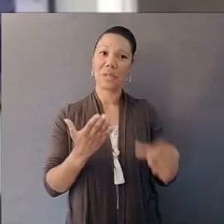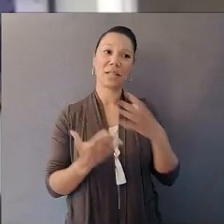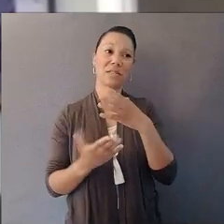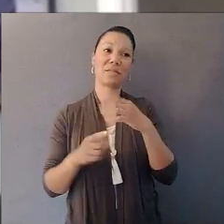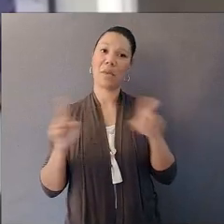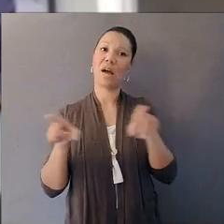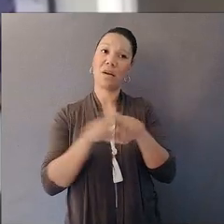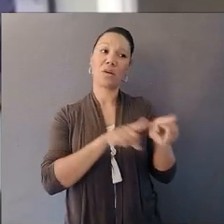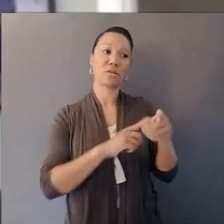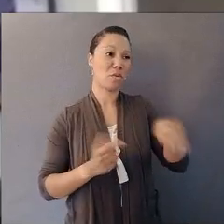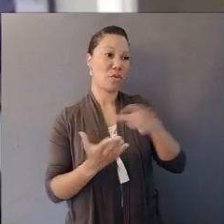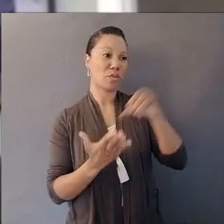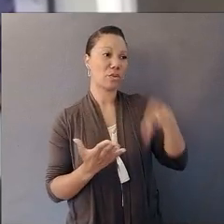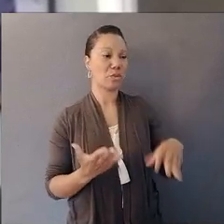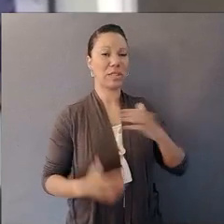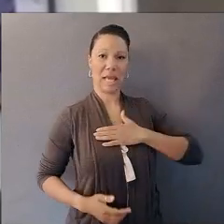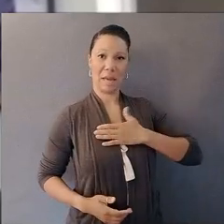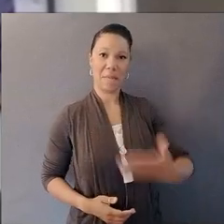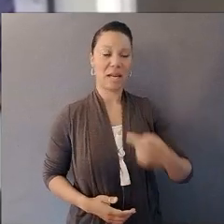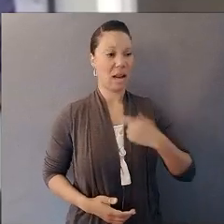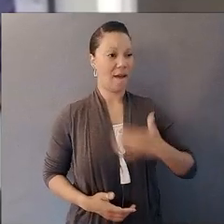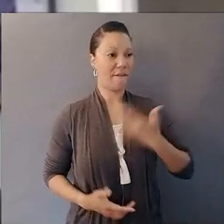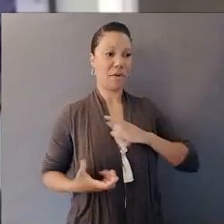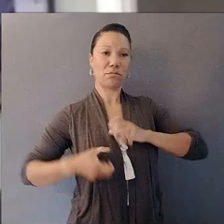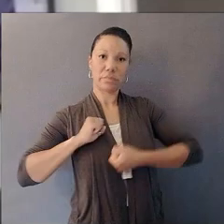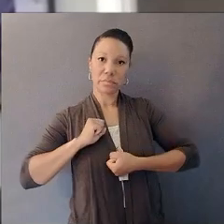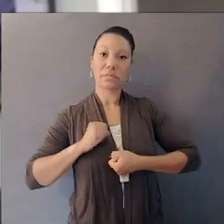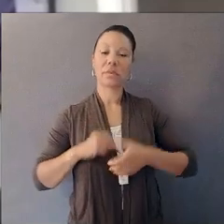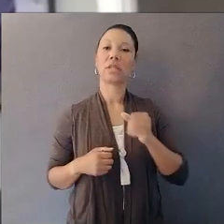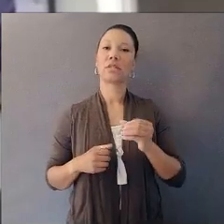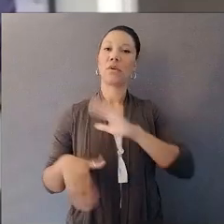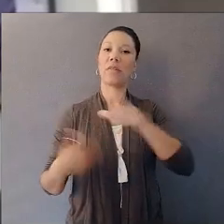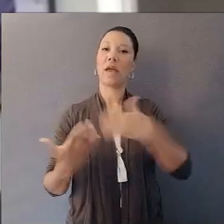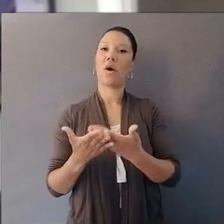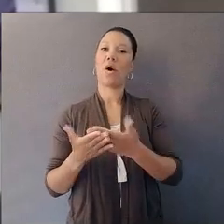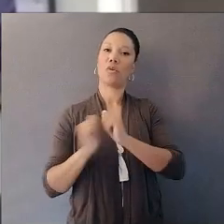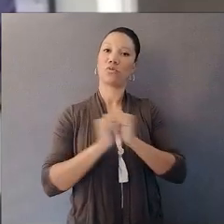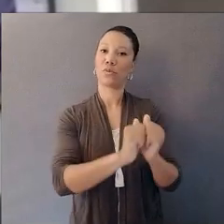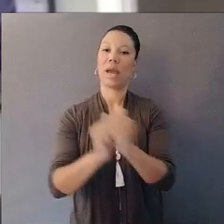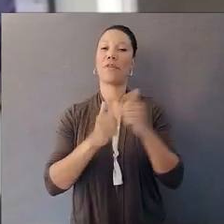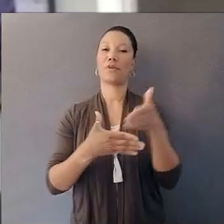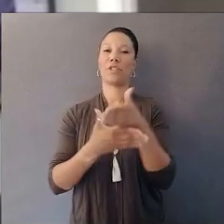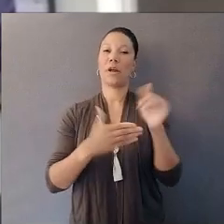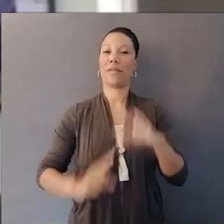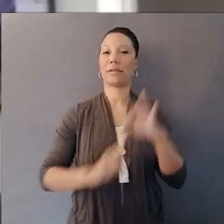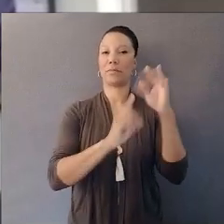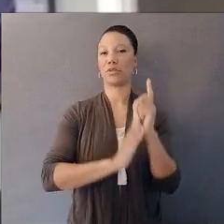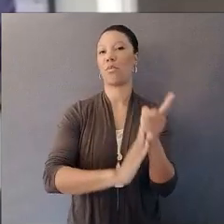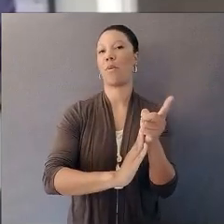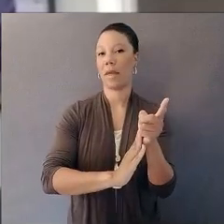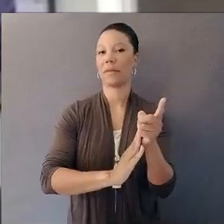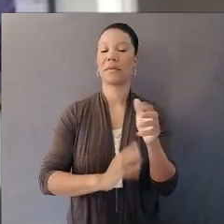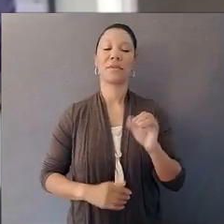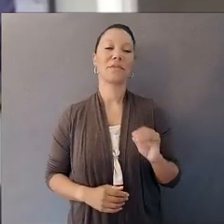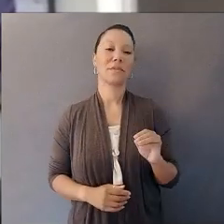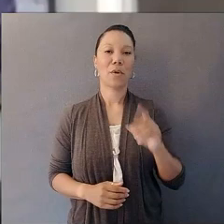they were feeling something and they found a way to together share in a moment of celebration, sort of. So it was